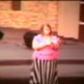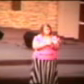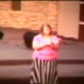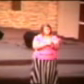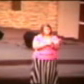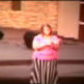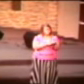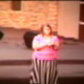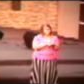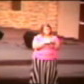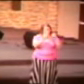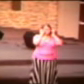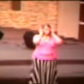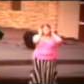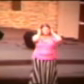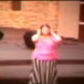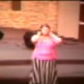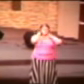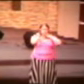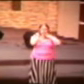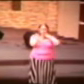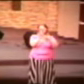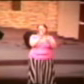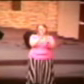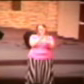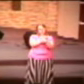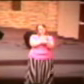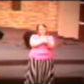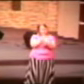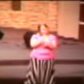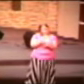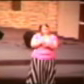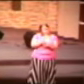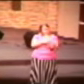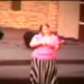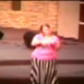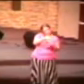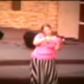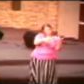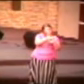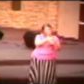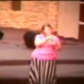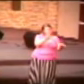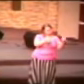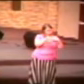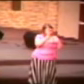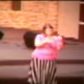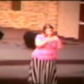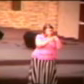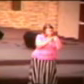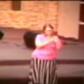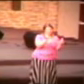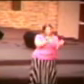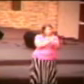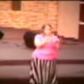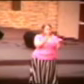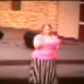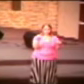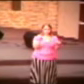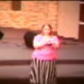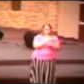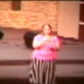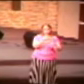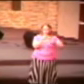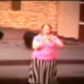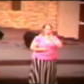They devoted themselves to fellowship, breaking of bread, to prayer. Everyone was filled with awe at the